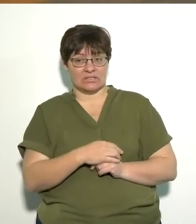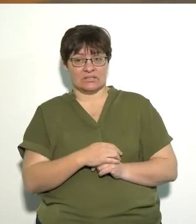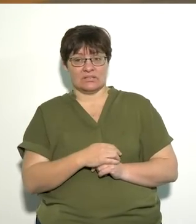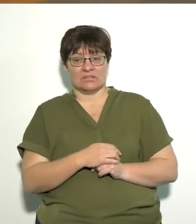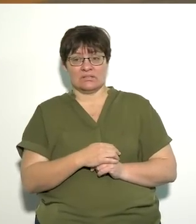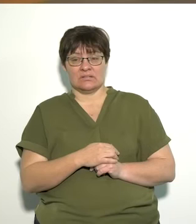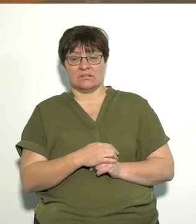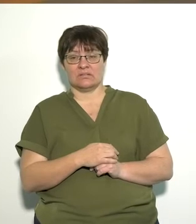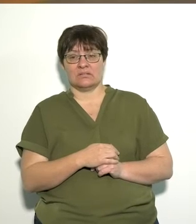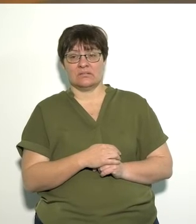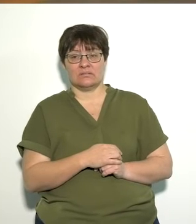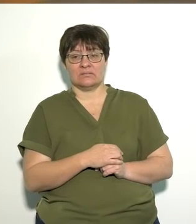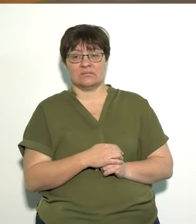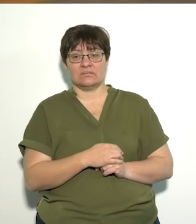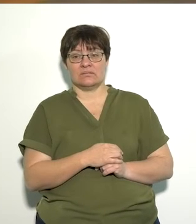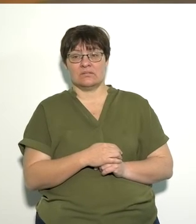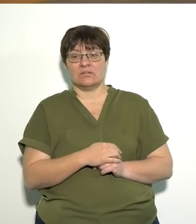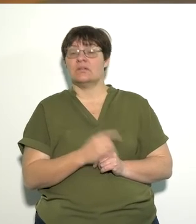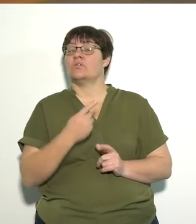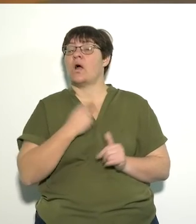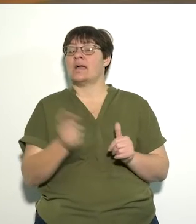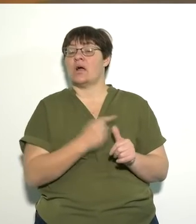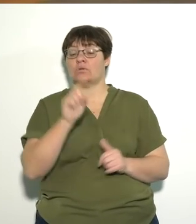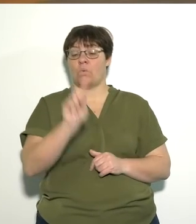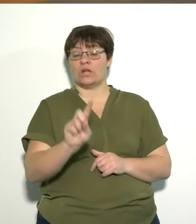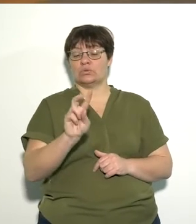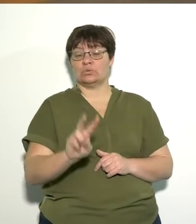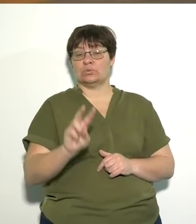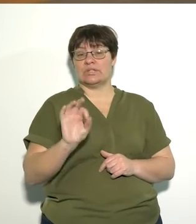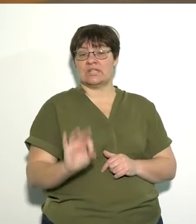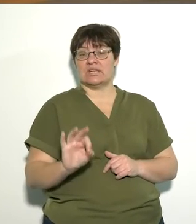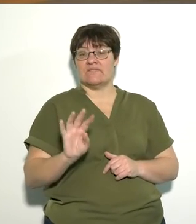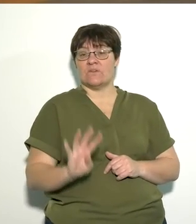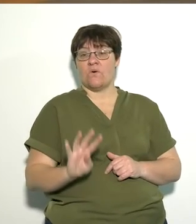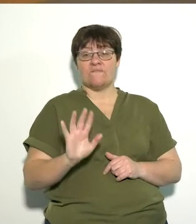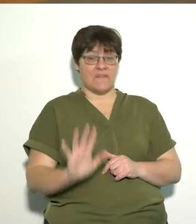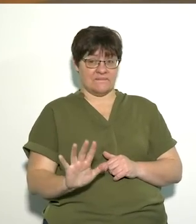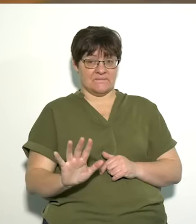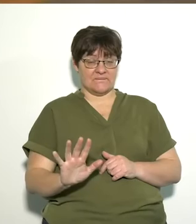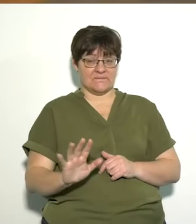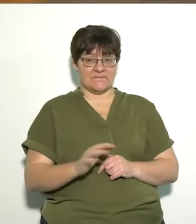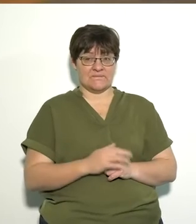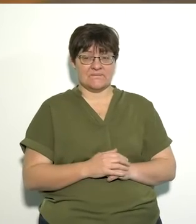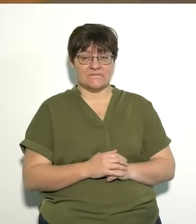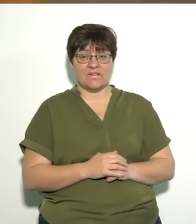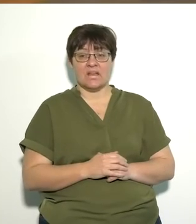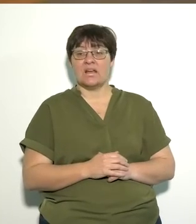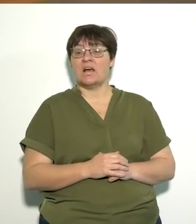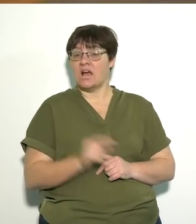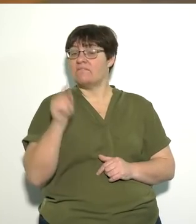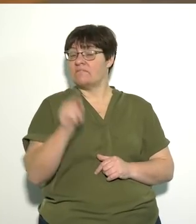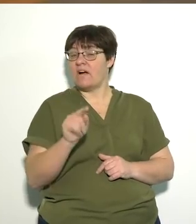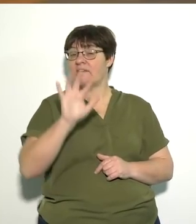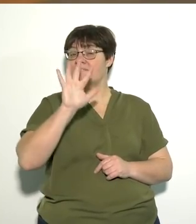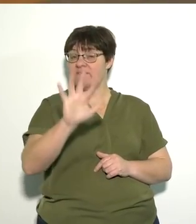and we're going to put the worm next to the highlighter, and we are going to count 1, 2, 3, 4, 5. Our